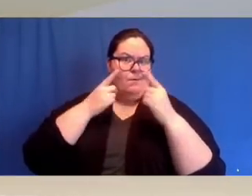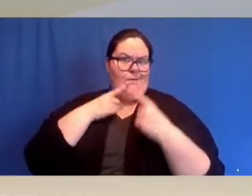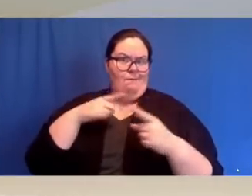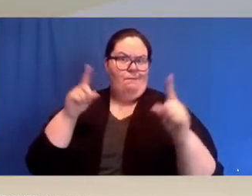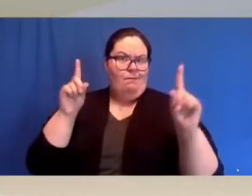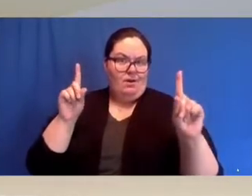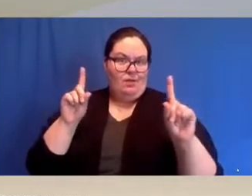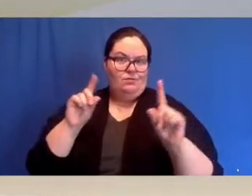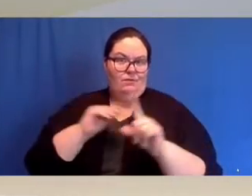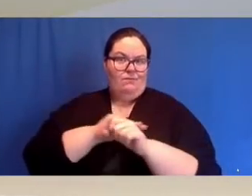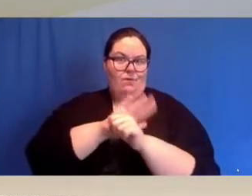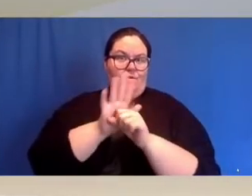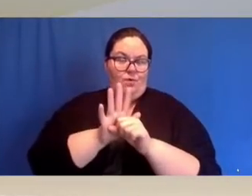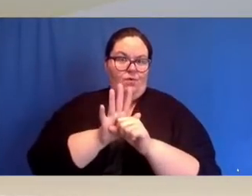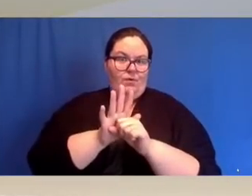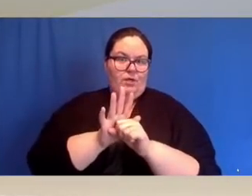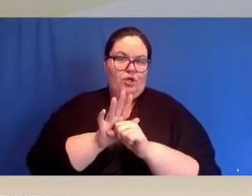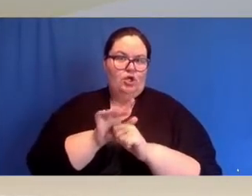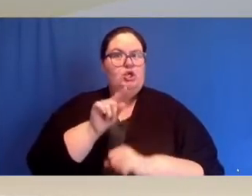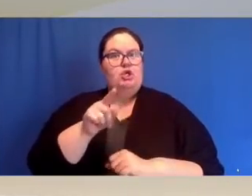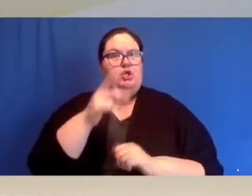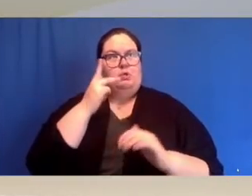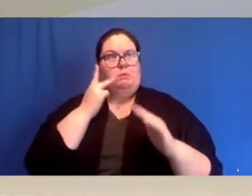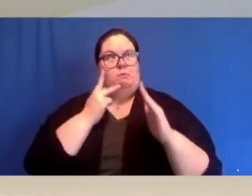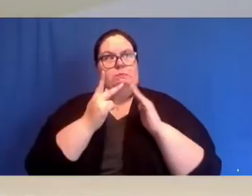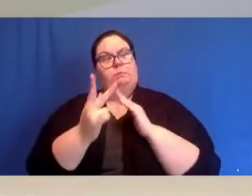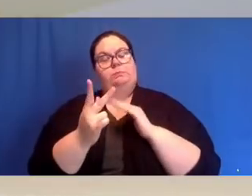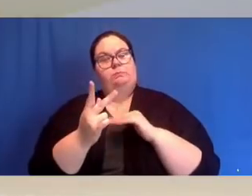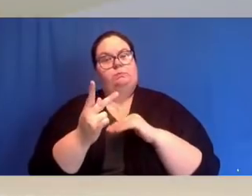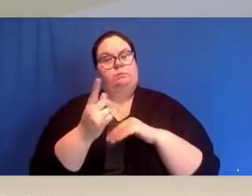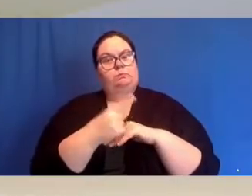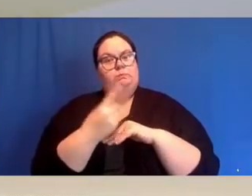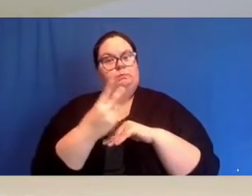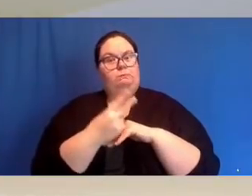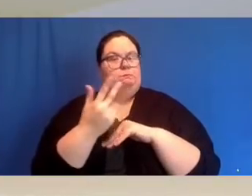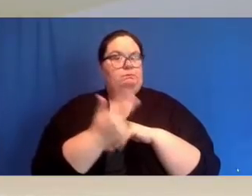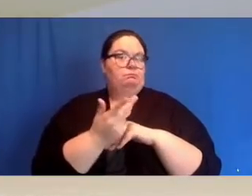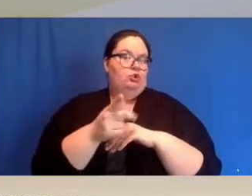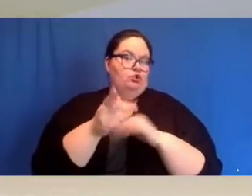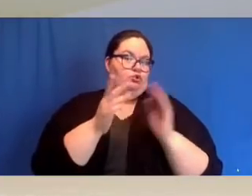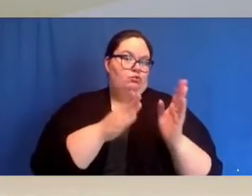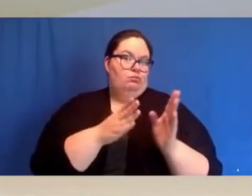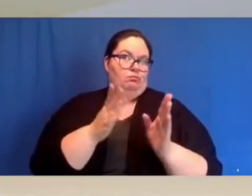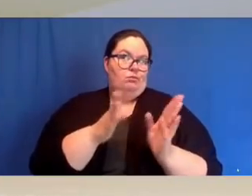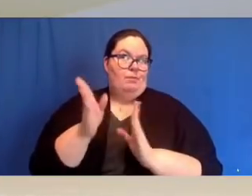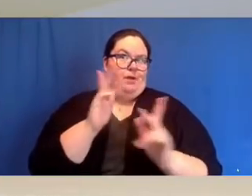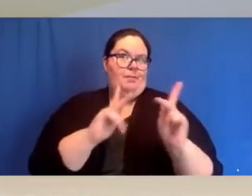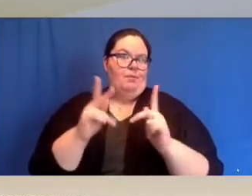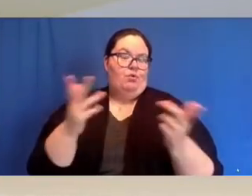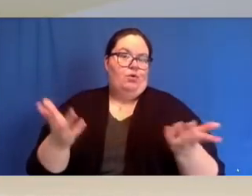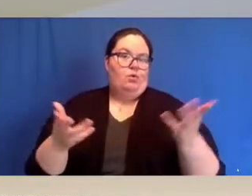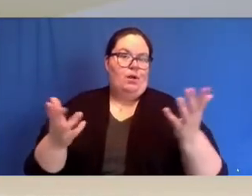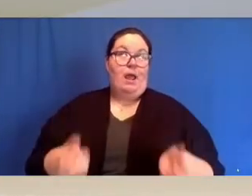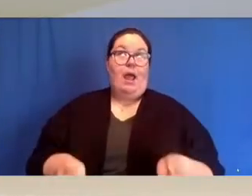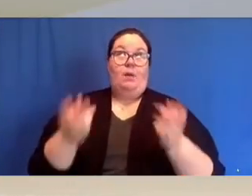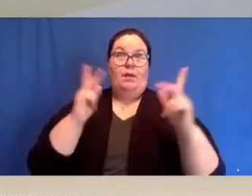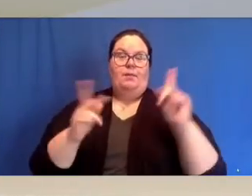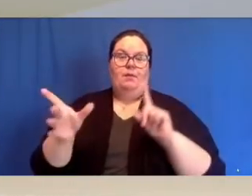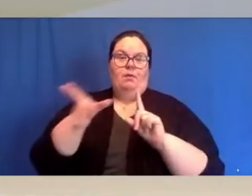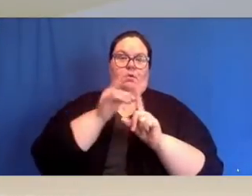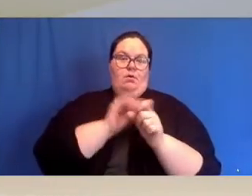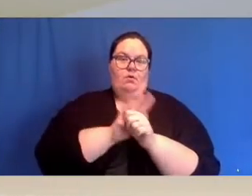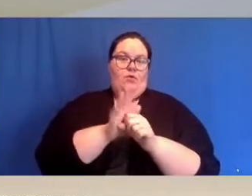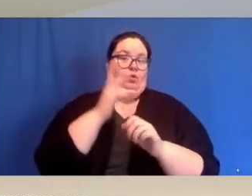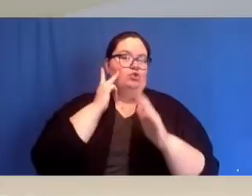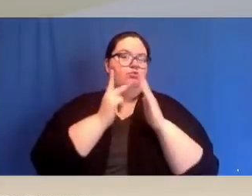just wondering, what is your outlook for the next few days? What should Islanders prepare themselves for in terms of how many cases we could see?